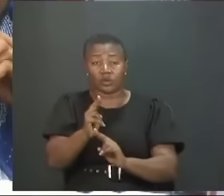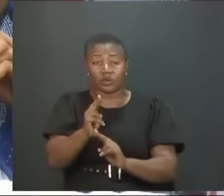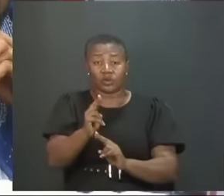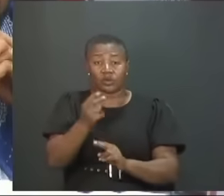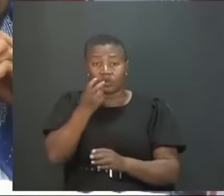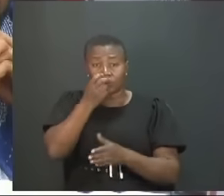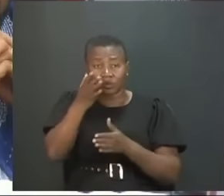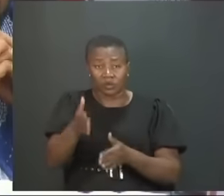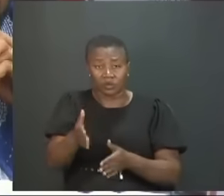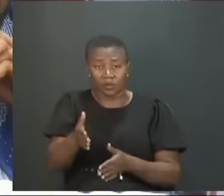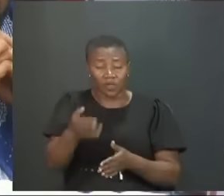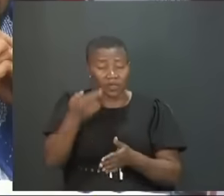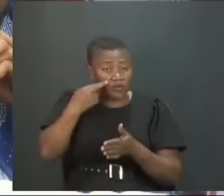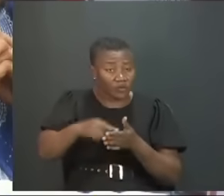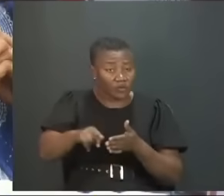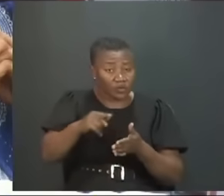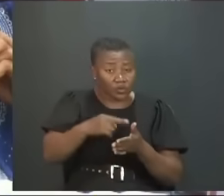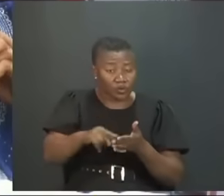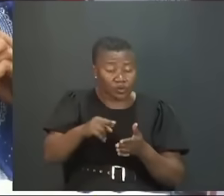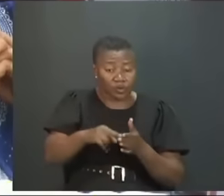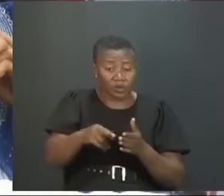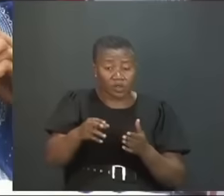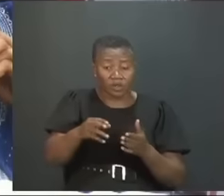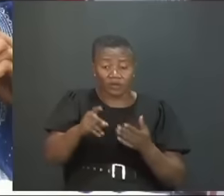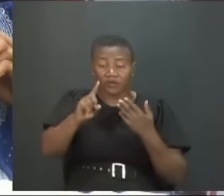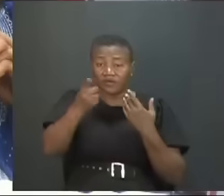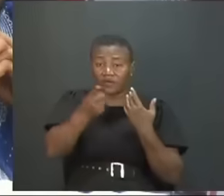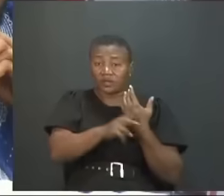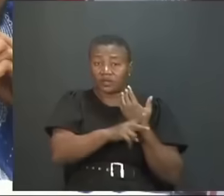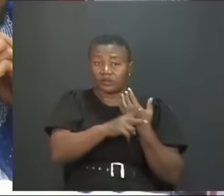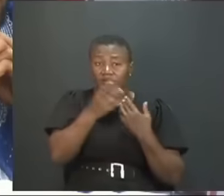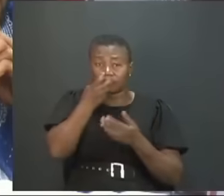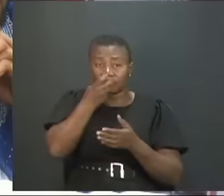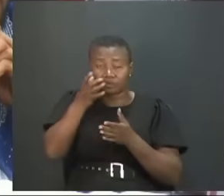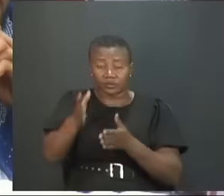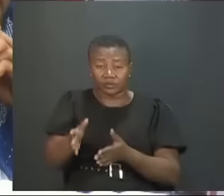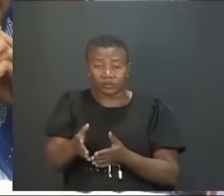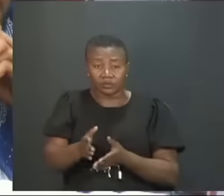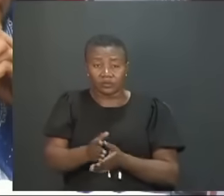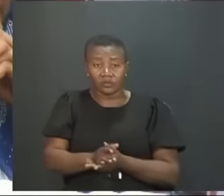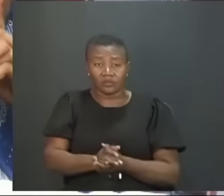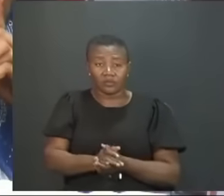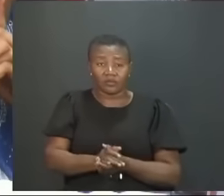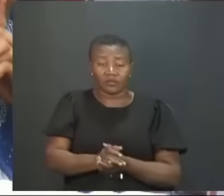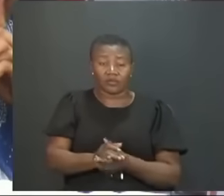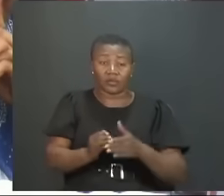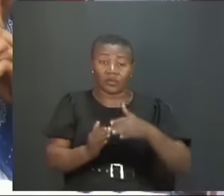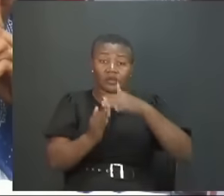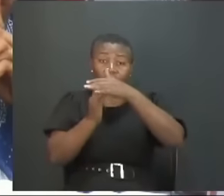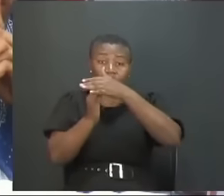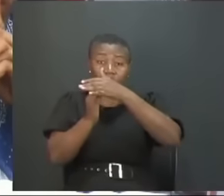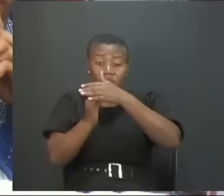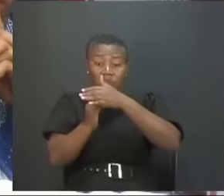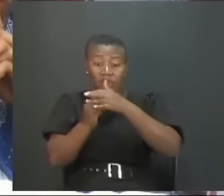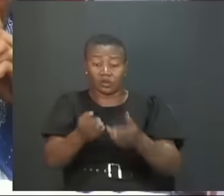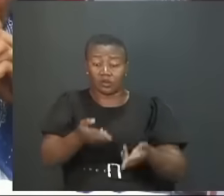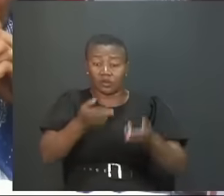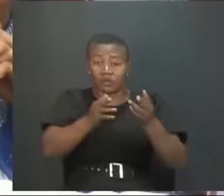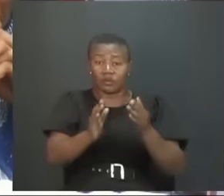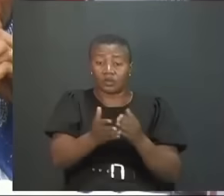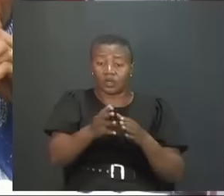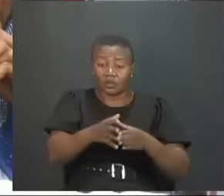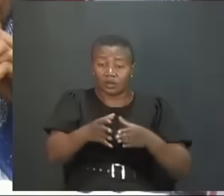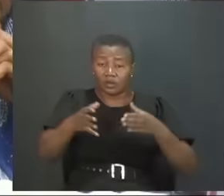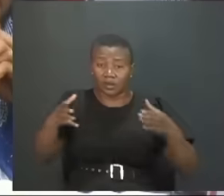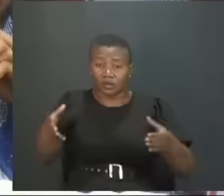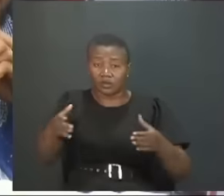the first deputy speaker on the 5th of March, sustaining the preliminary objection raised by the majority leader, Mr.